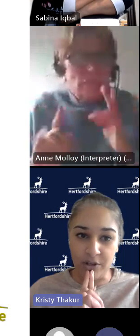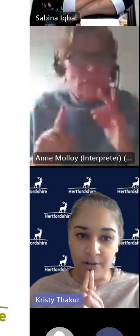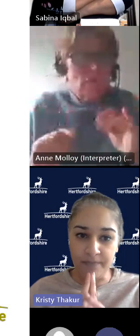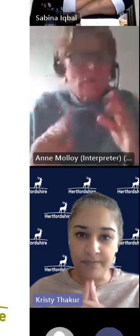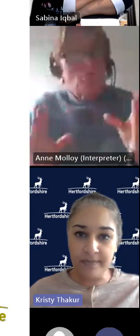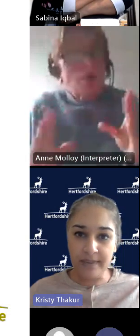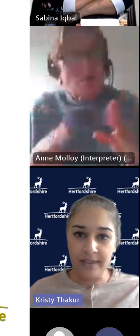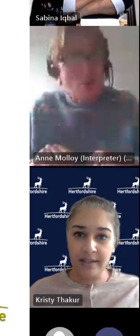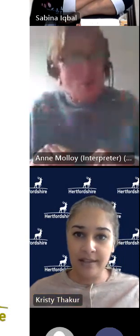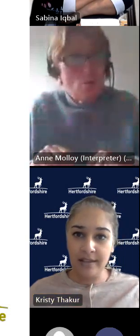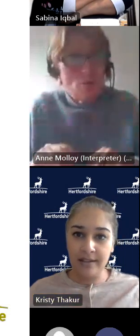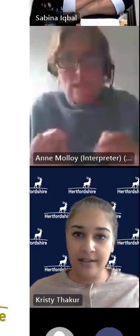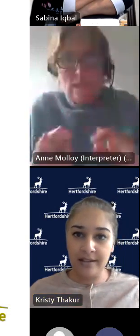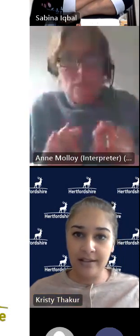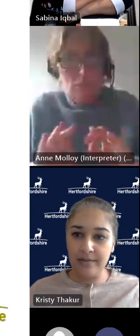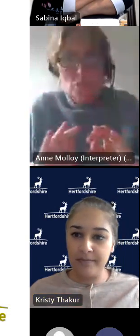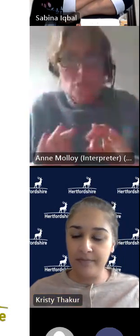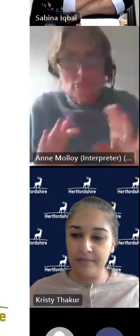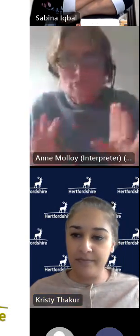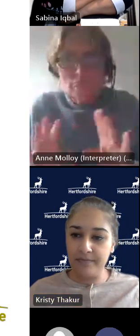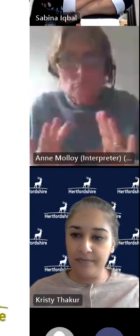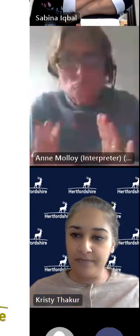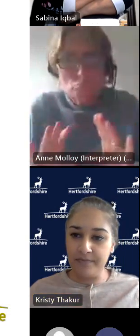the webinar.